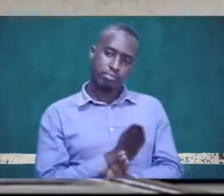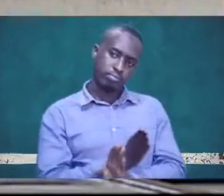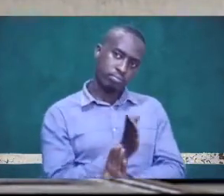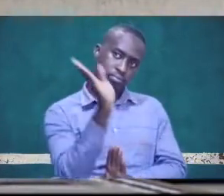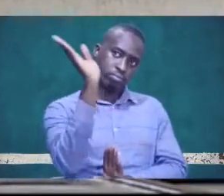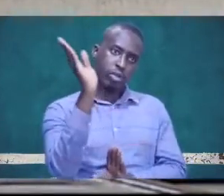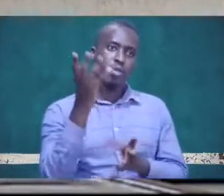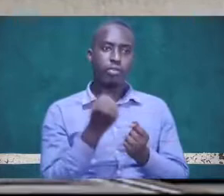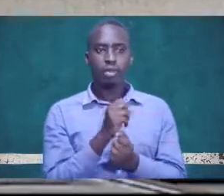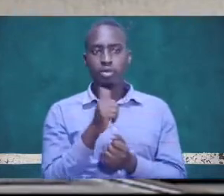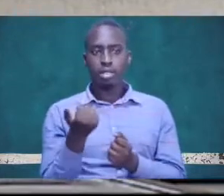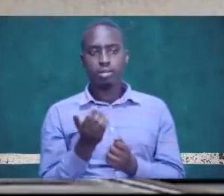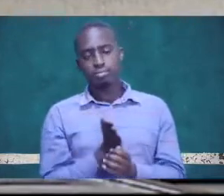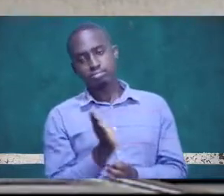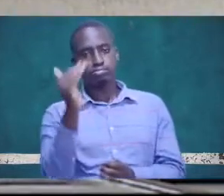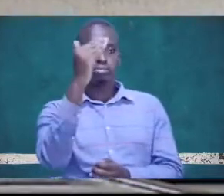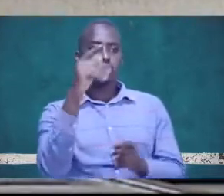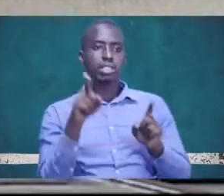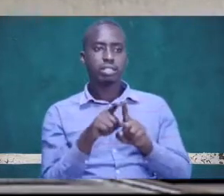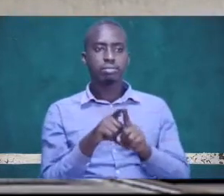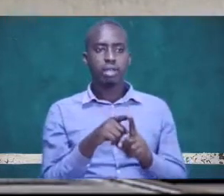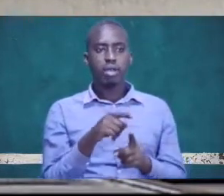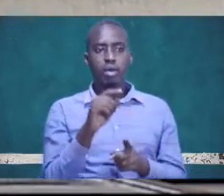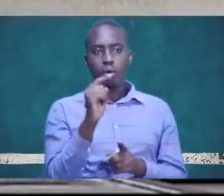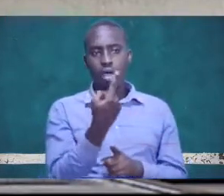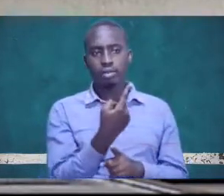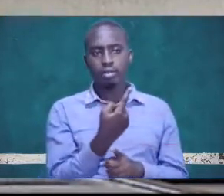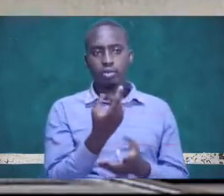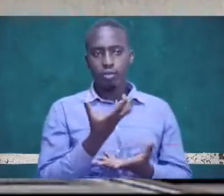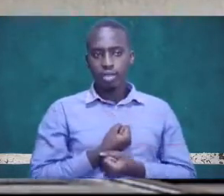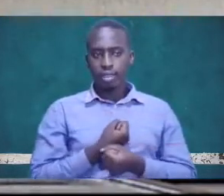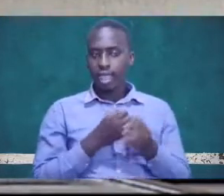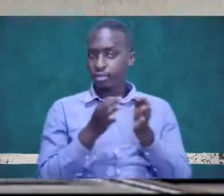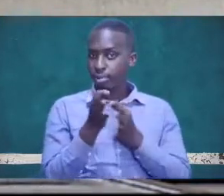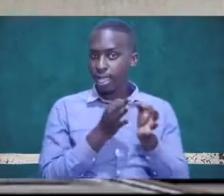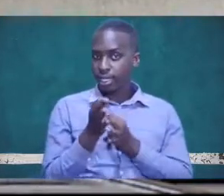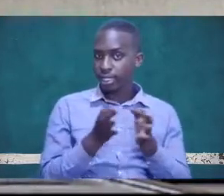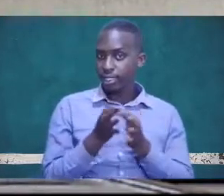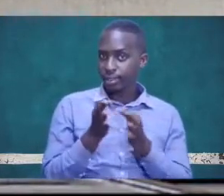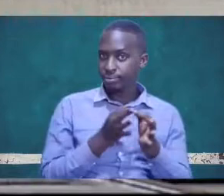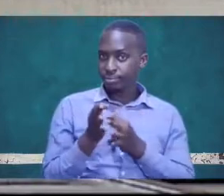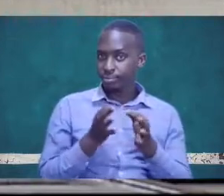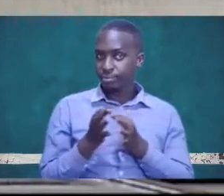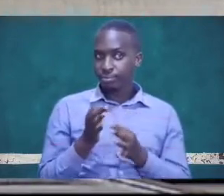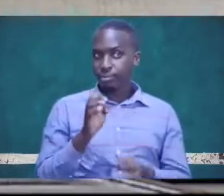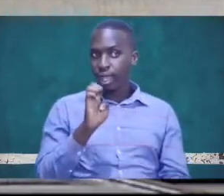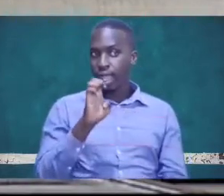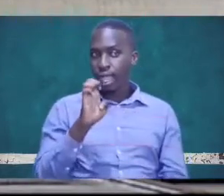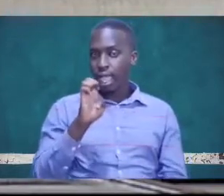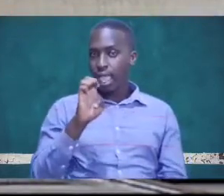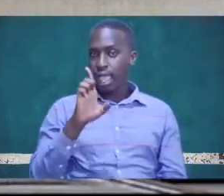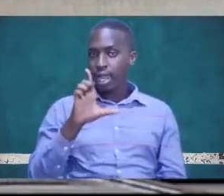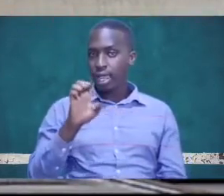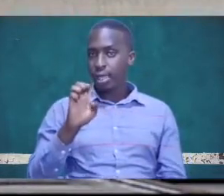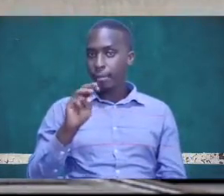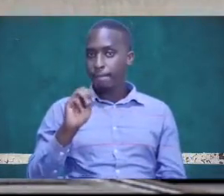we have another. So for these ones, we were only explaining the elements of this